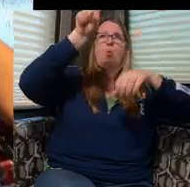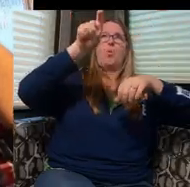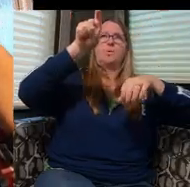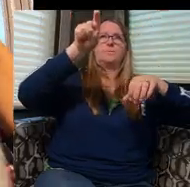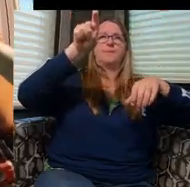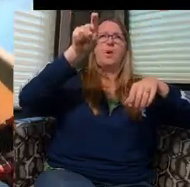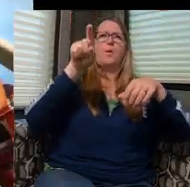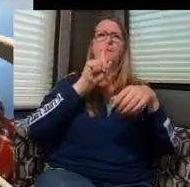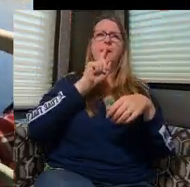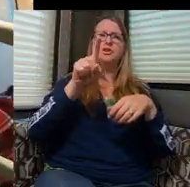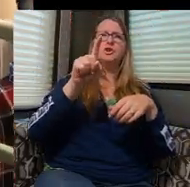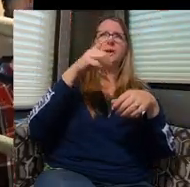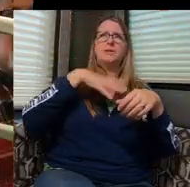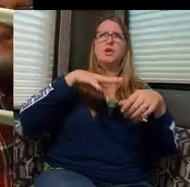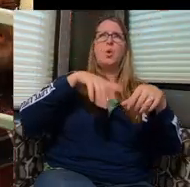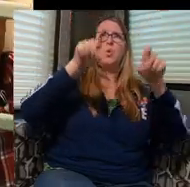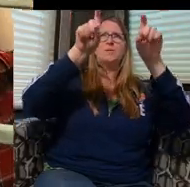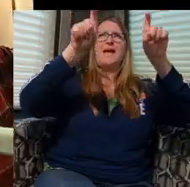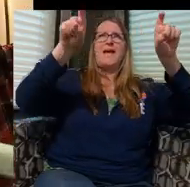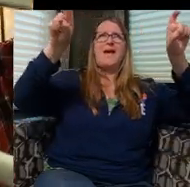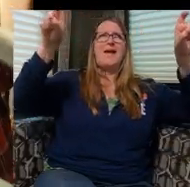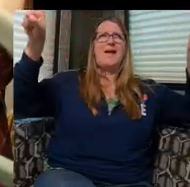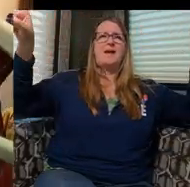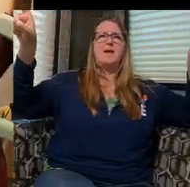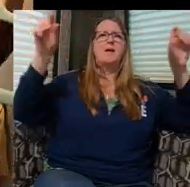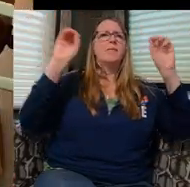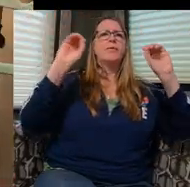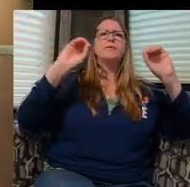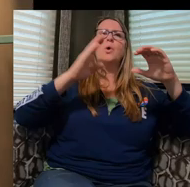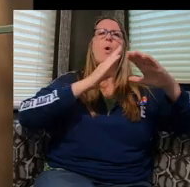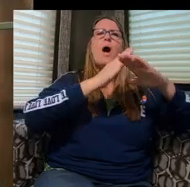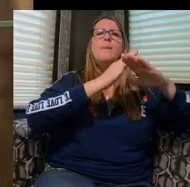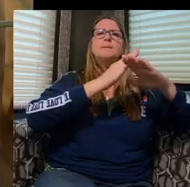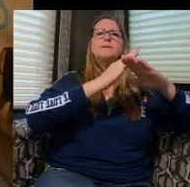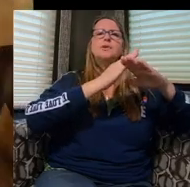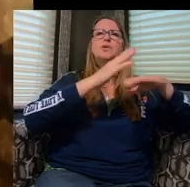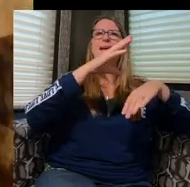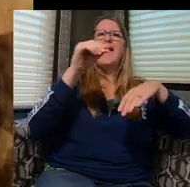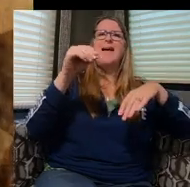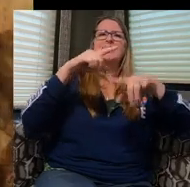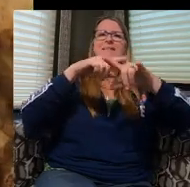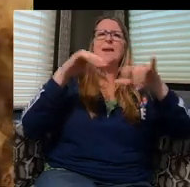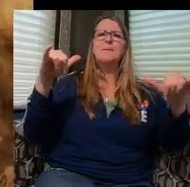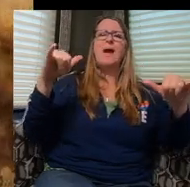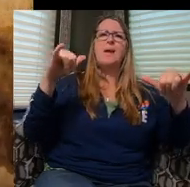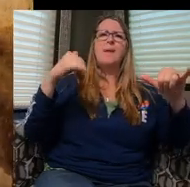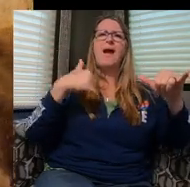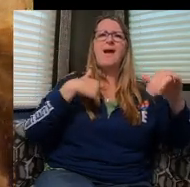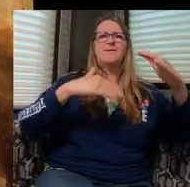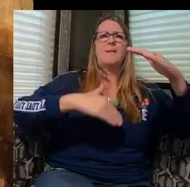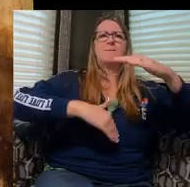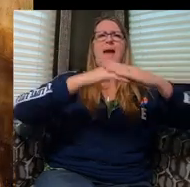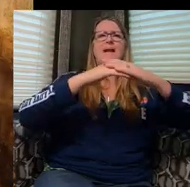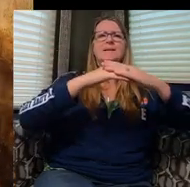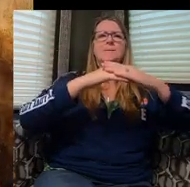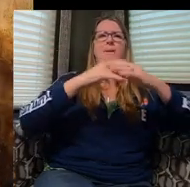line because I want to make sure as I hang clothes that there are no obstacles, and at the same time I get